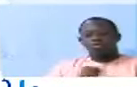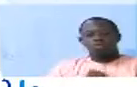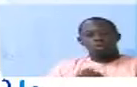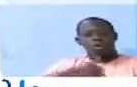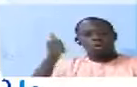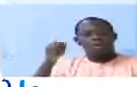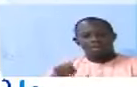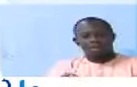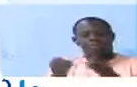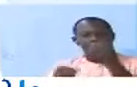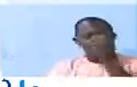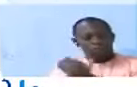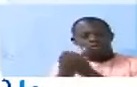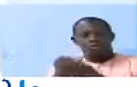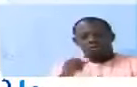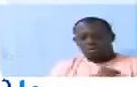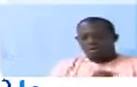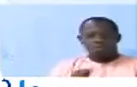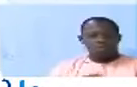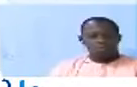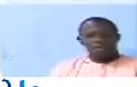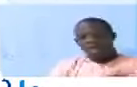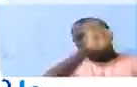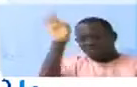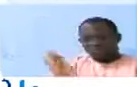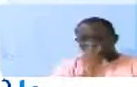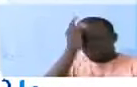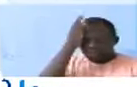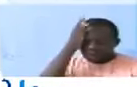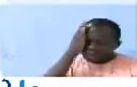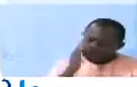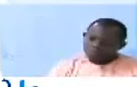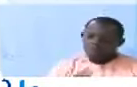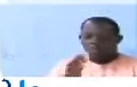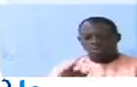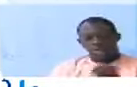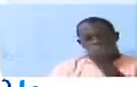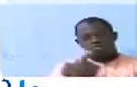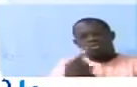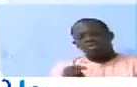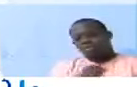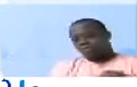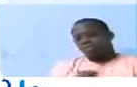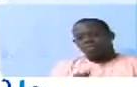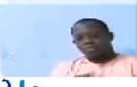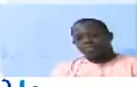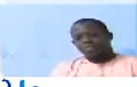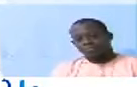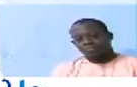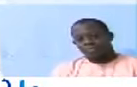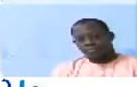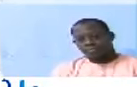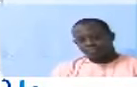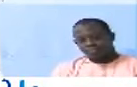were insulting us. Very serious insults, very nasty insults.